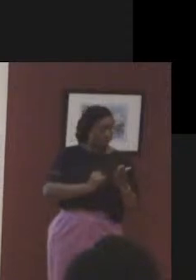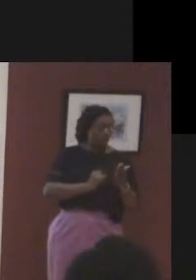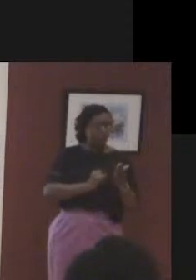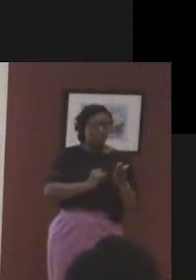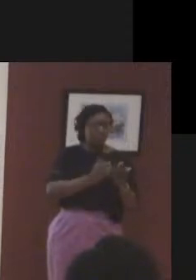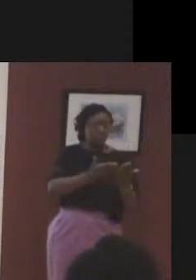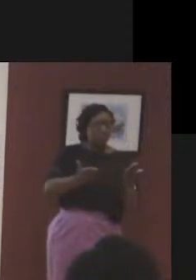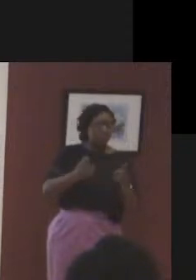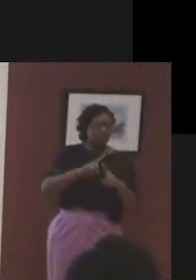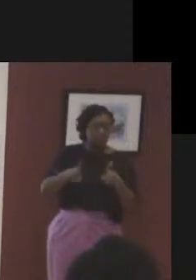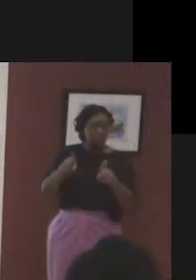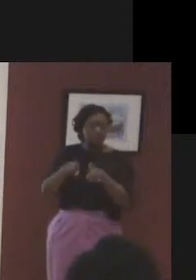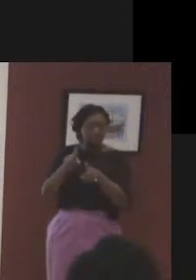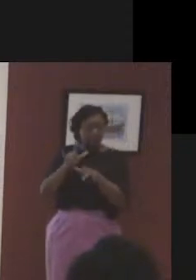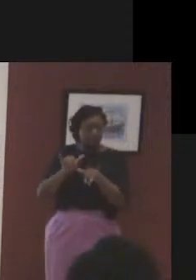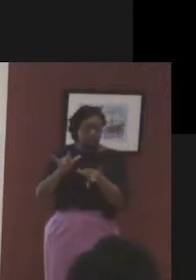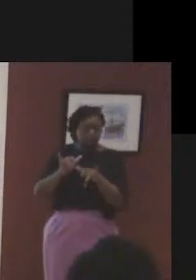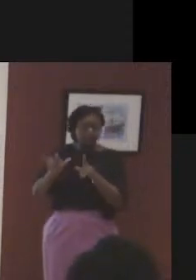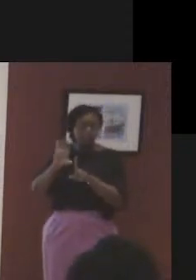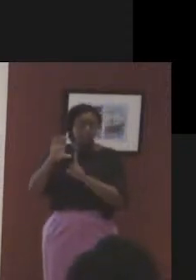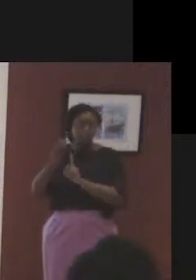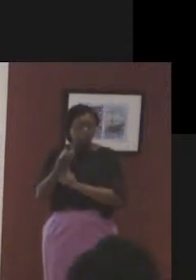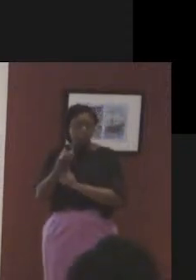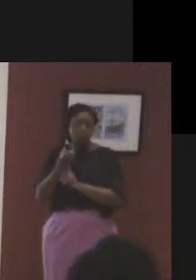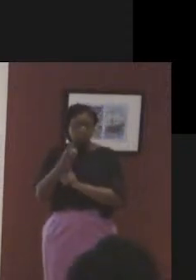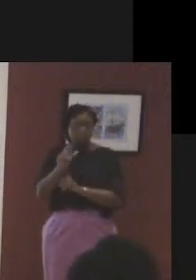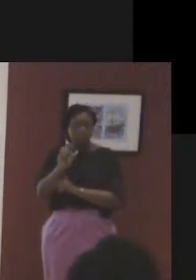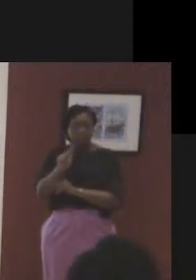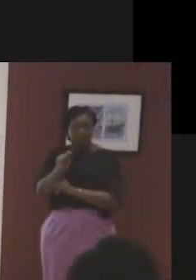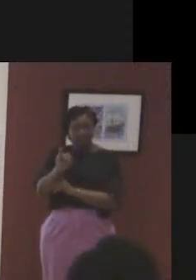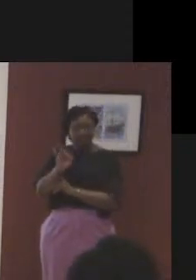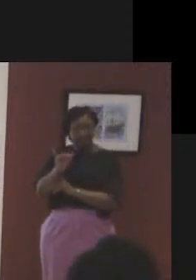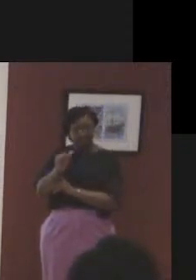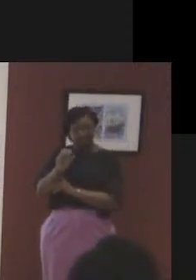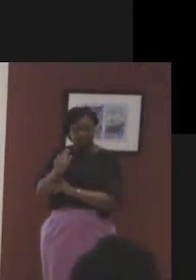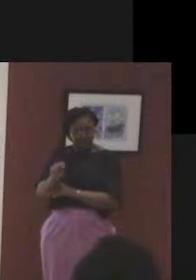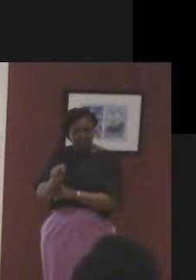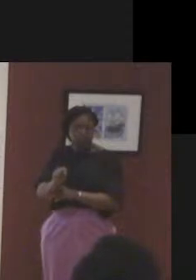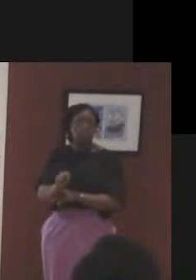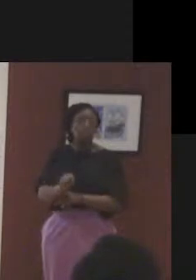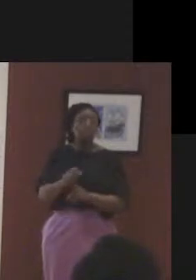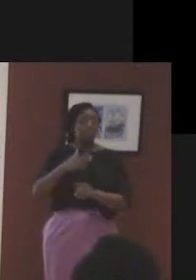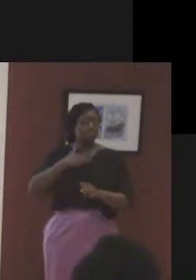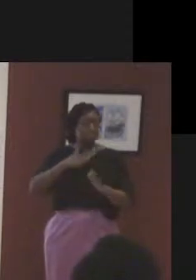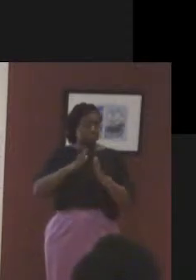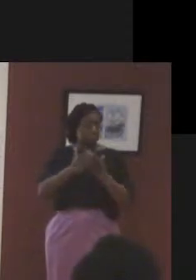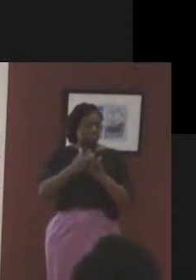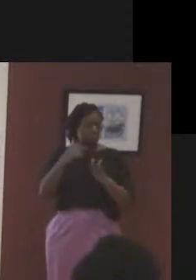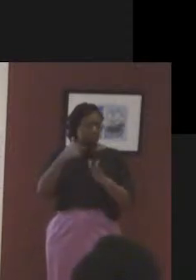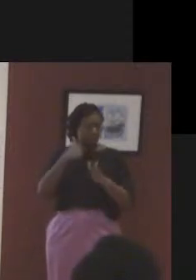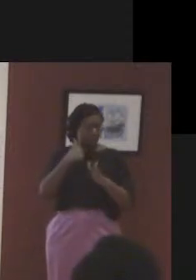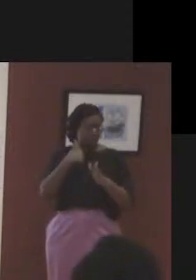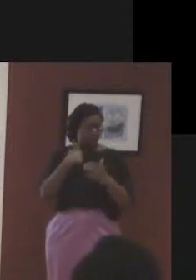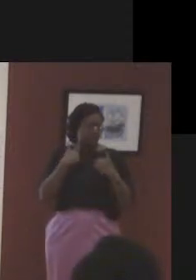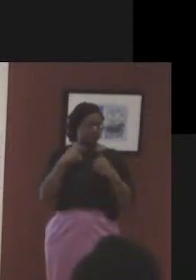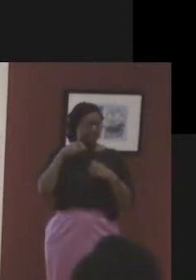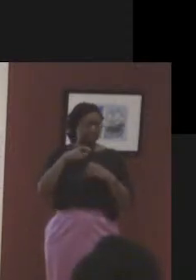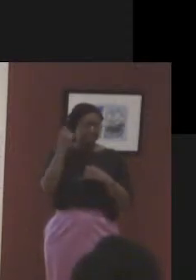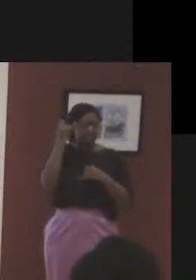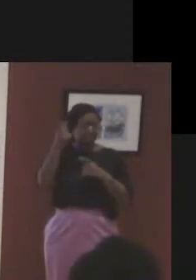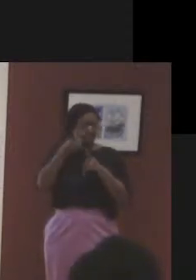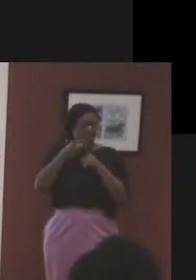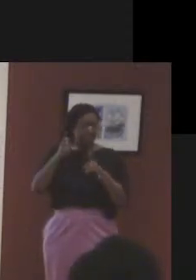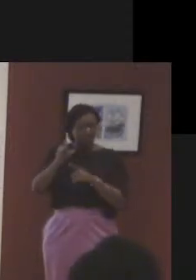cultural artifacts. And in this book, I'm really working from this idea put forward by Stuart Hall